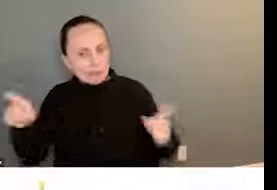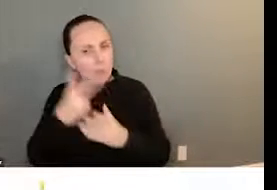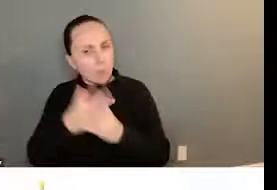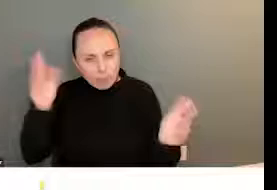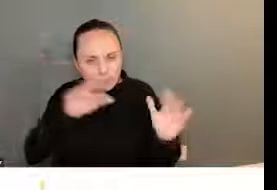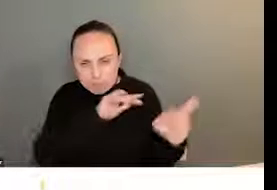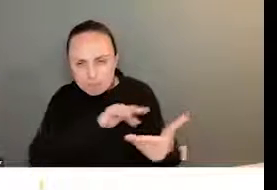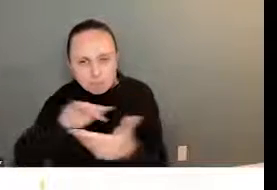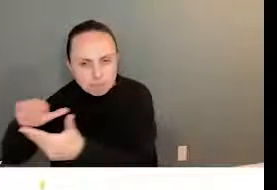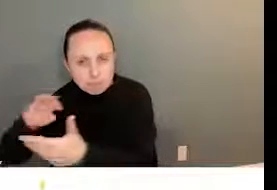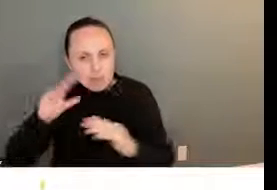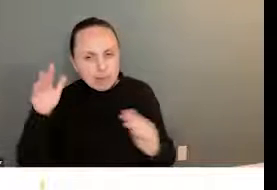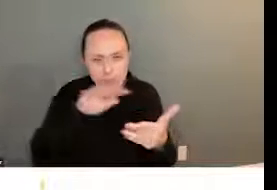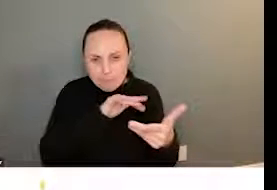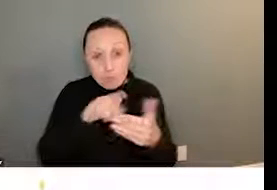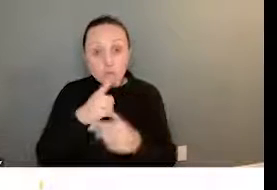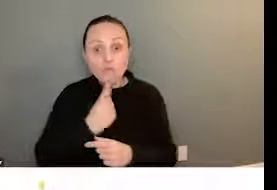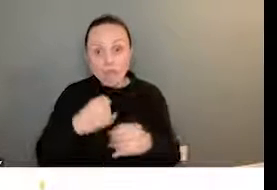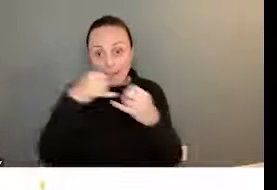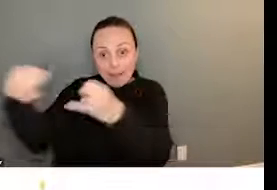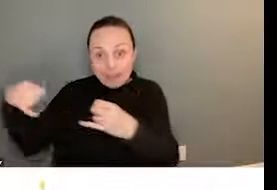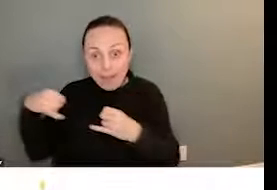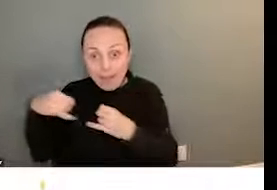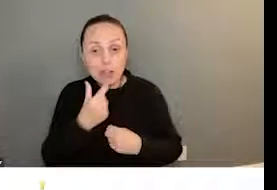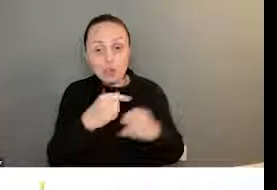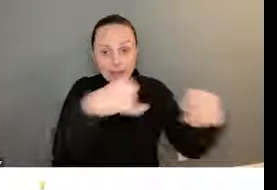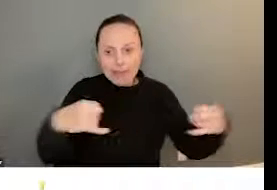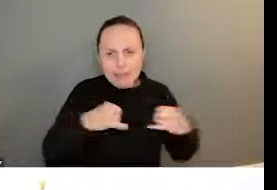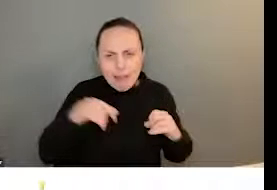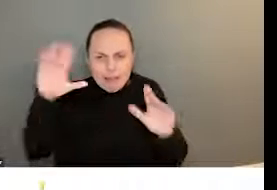finding differences in these red line versus green line neighborhoods and